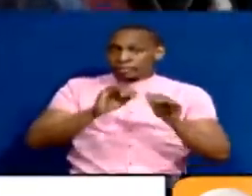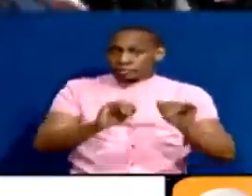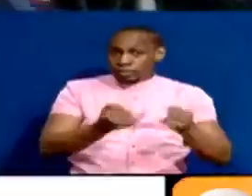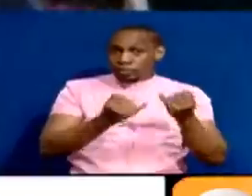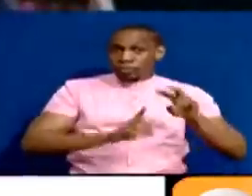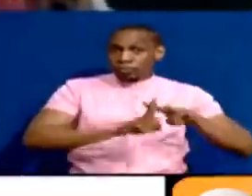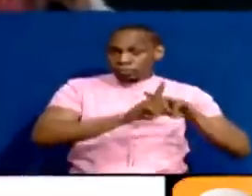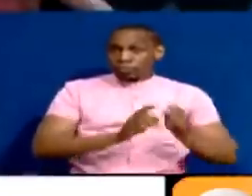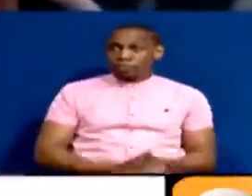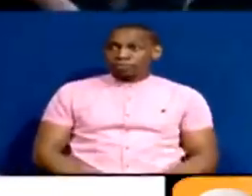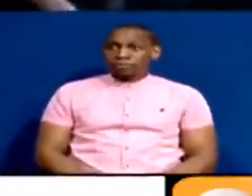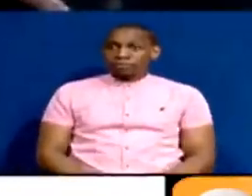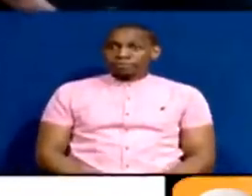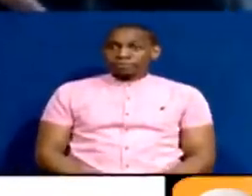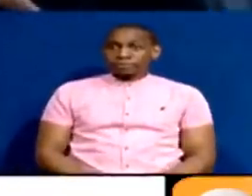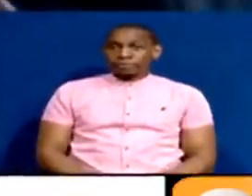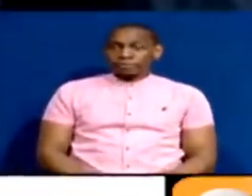development.